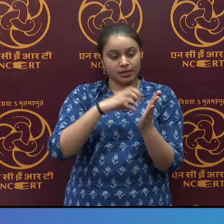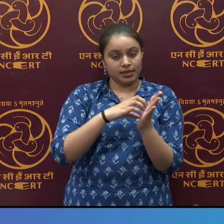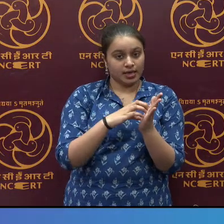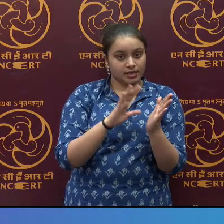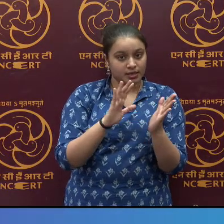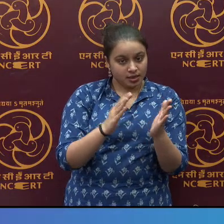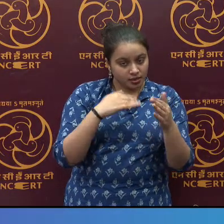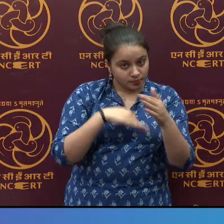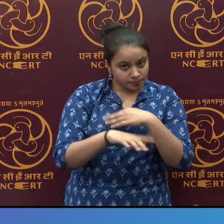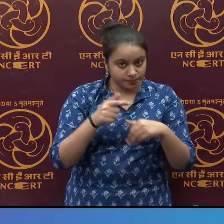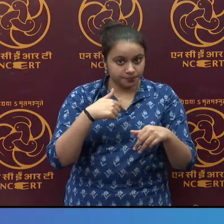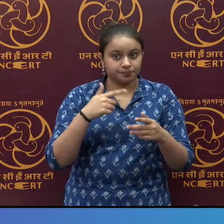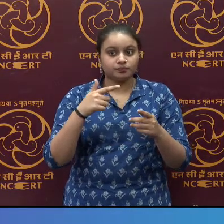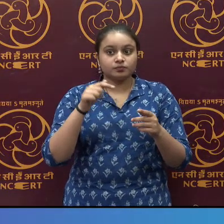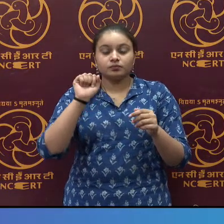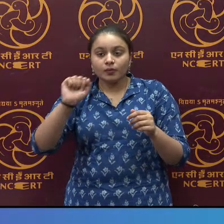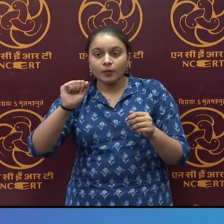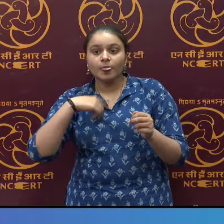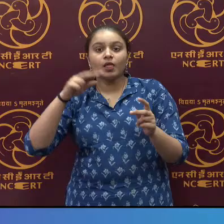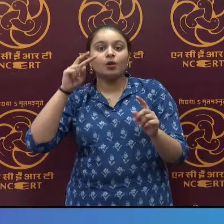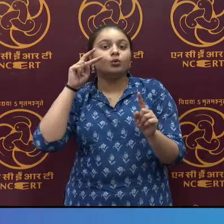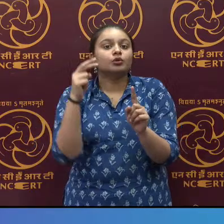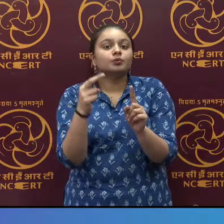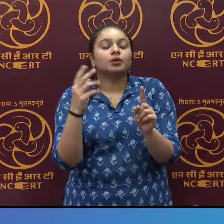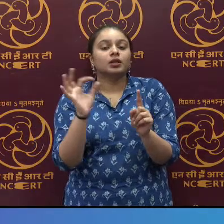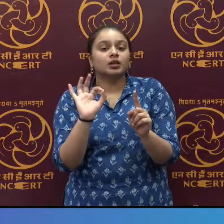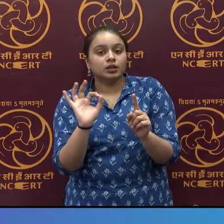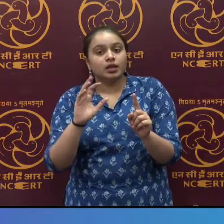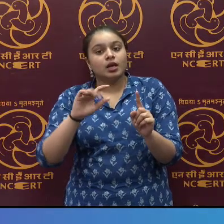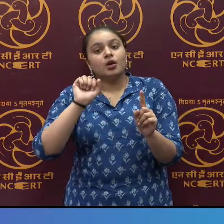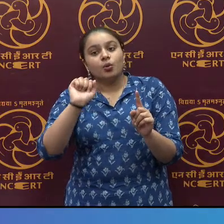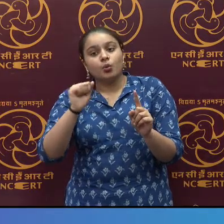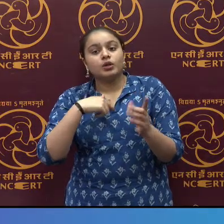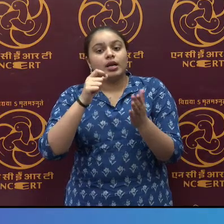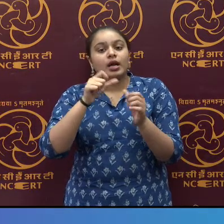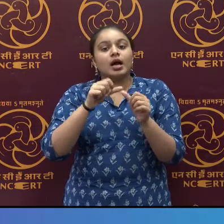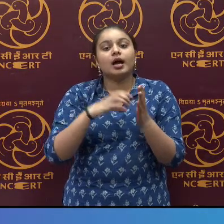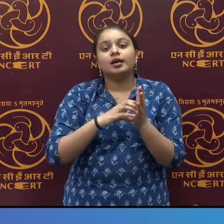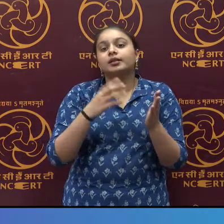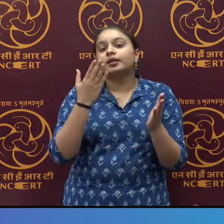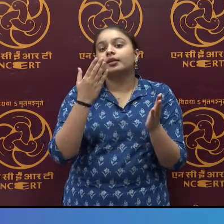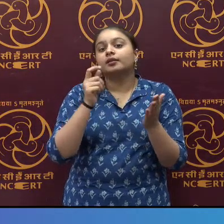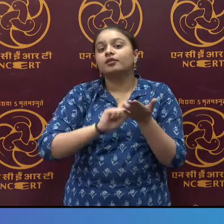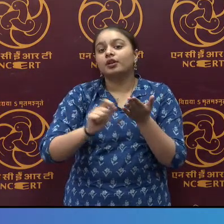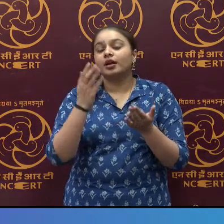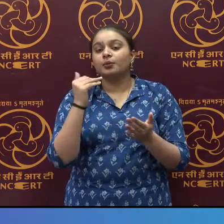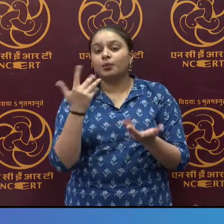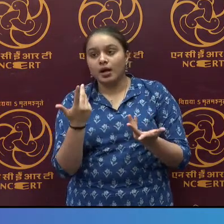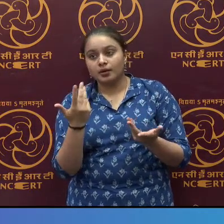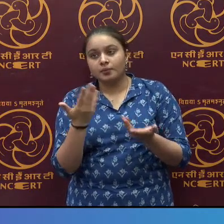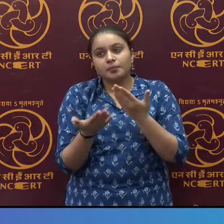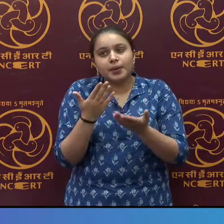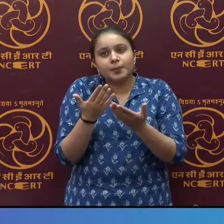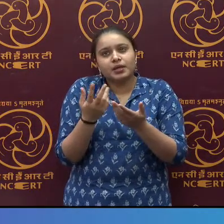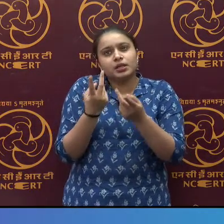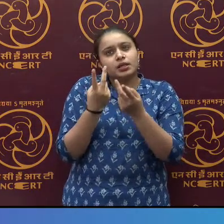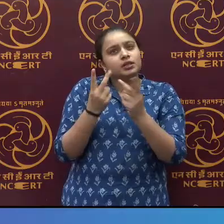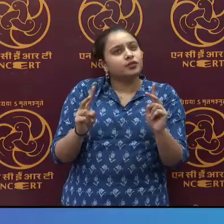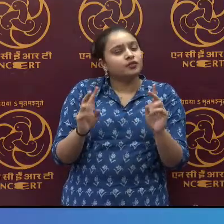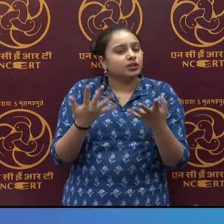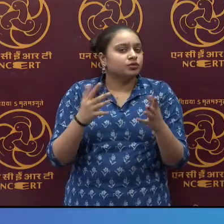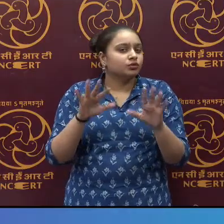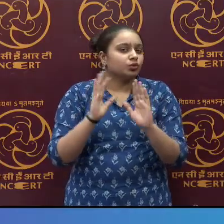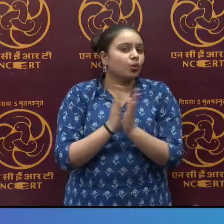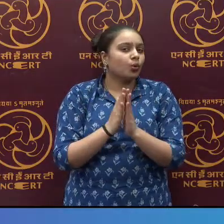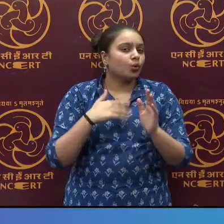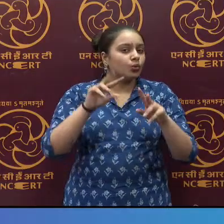articles depending on the purpose why that article is being written. And I think there is another difference that all these topics